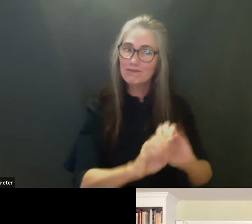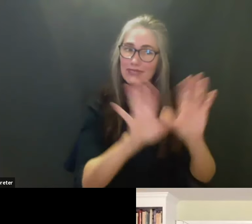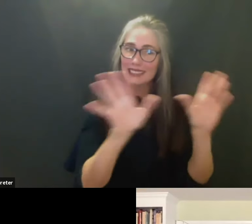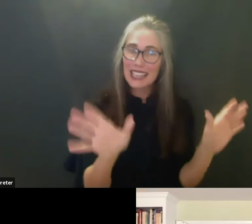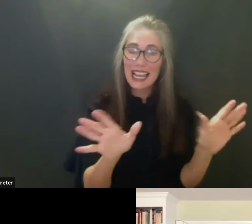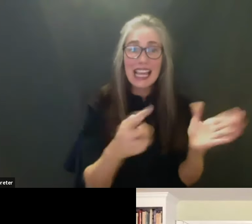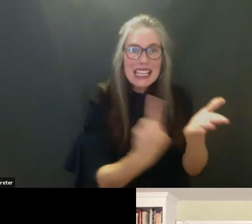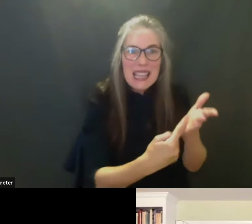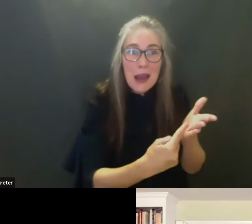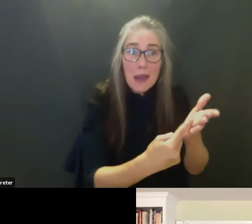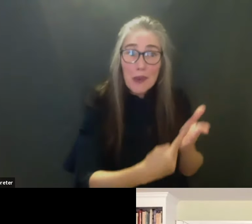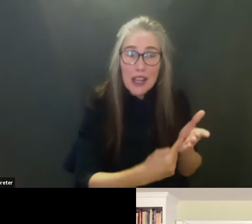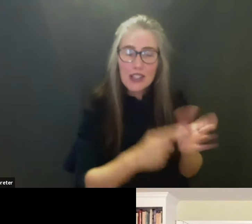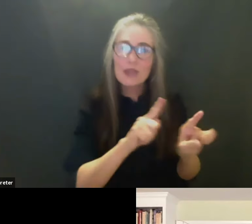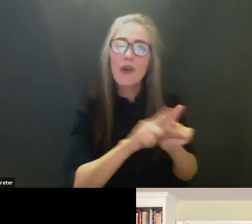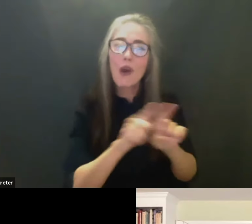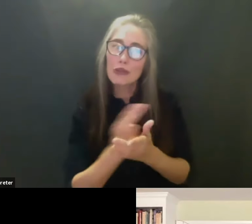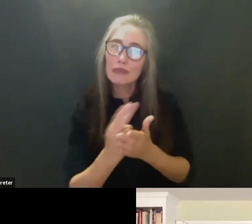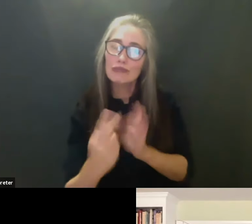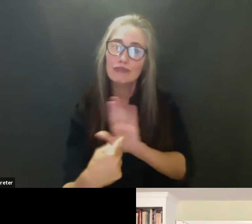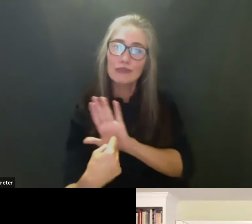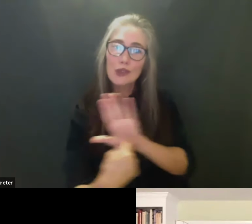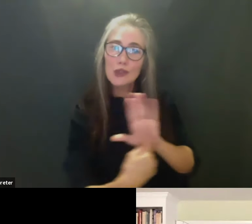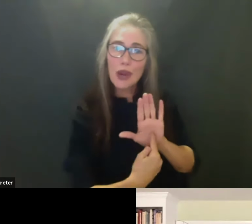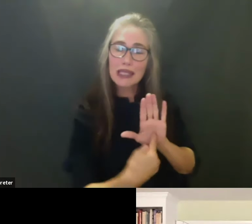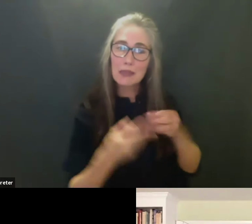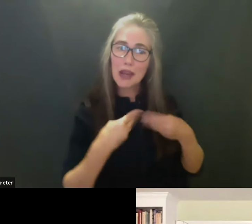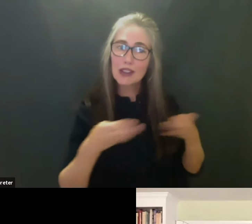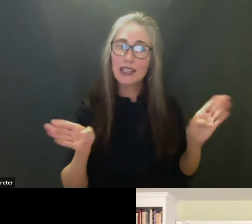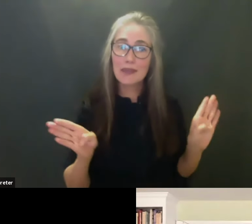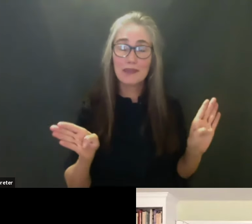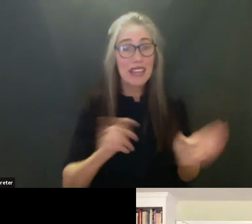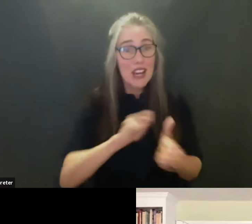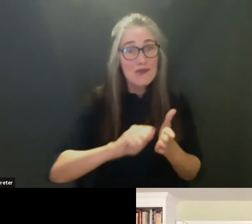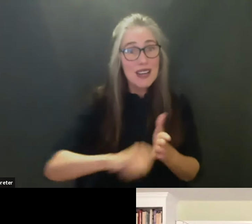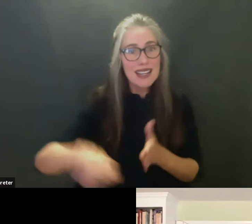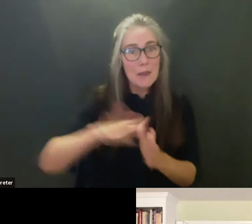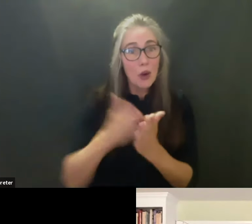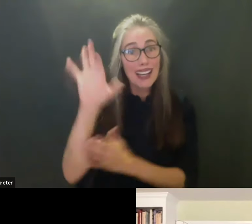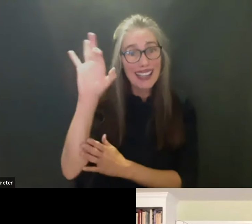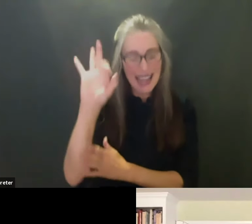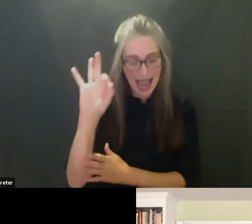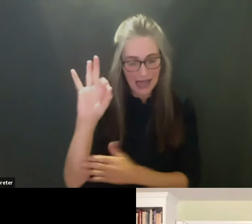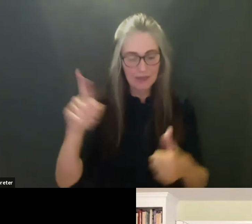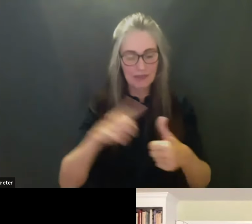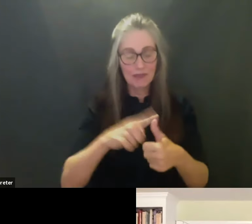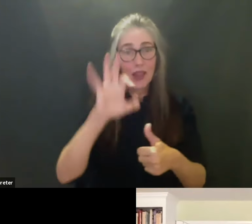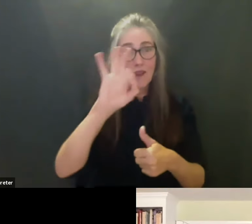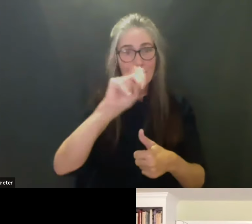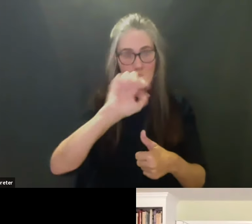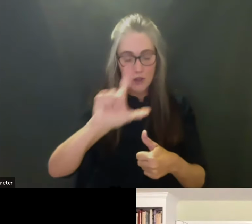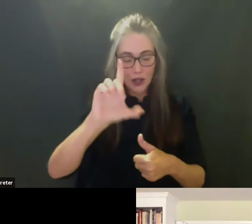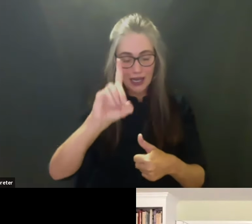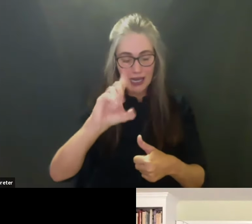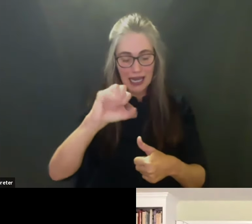authored and edited nine books, including Full Disclosure, The Perils and Promise of Transparency, and